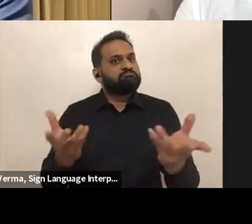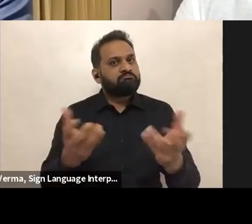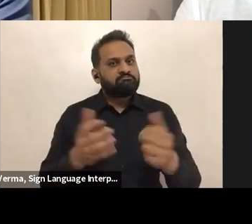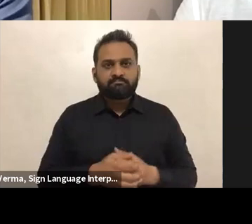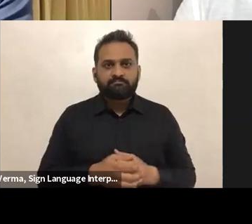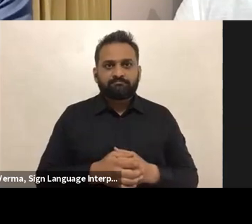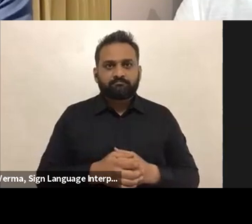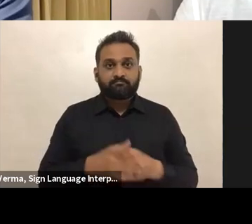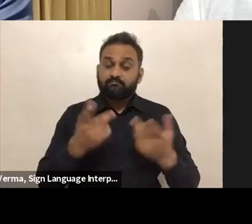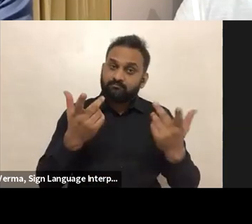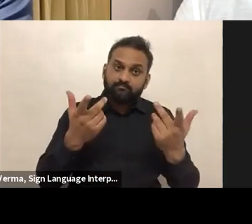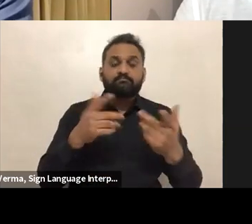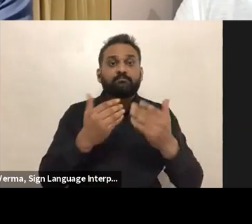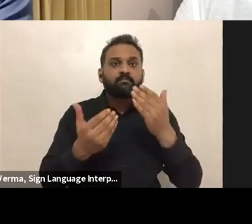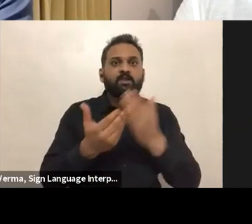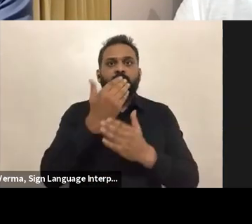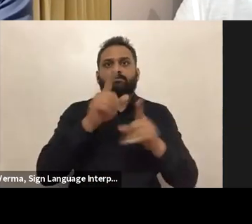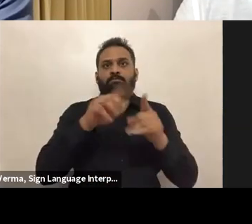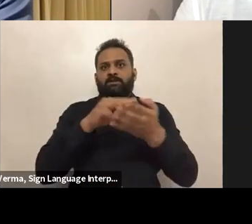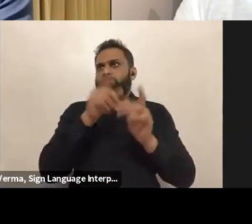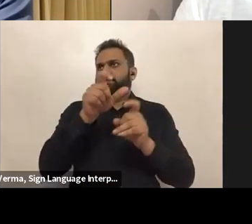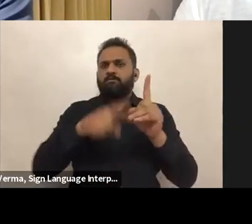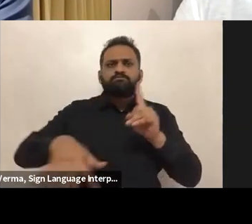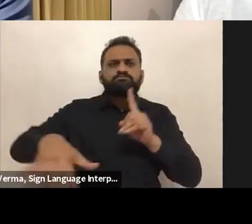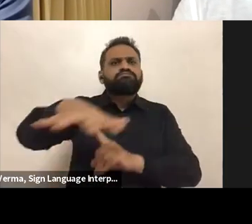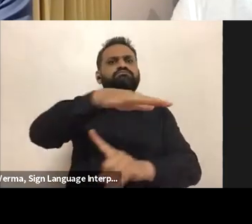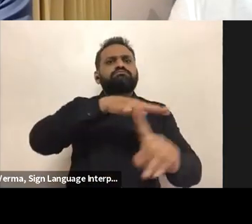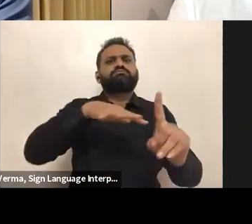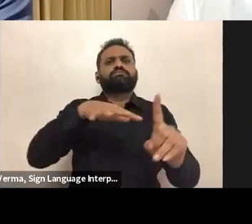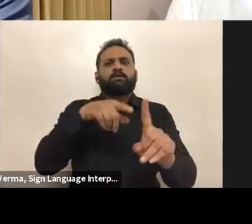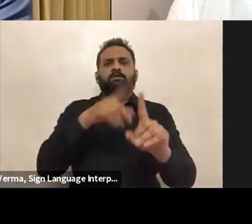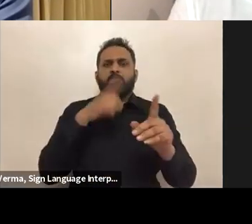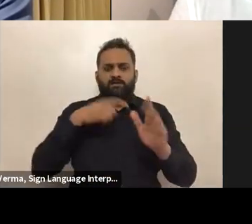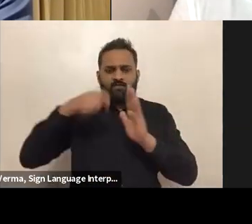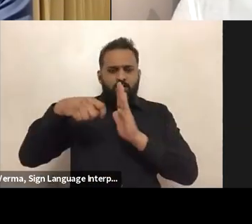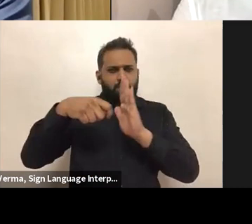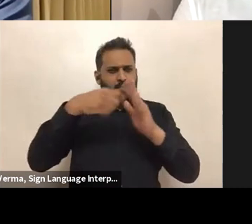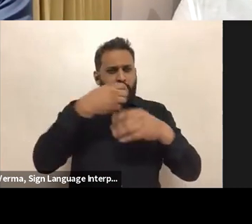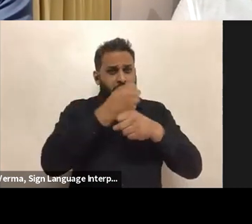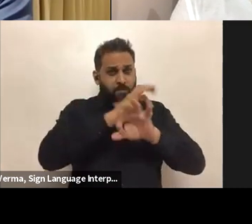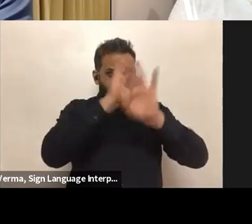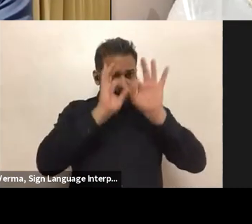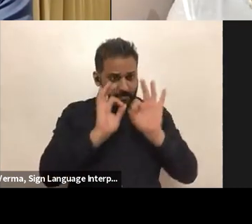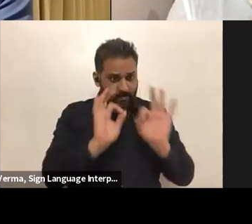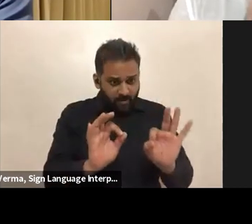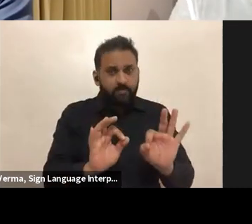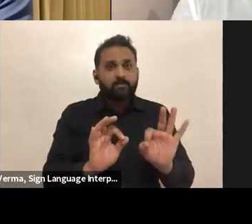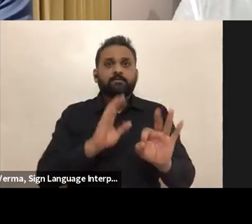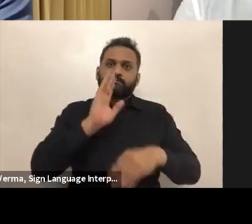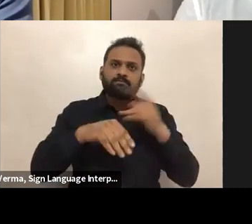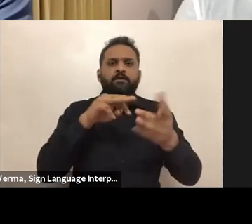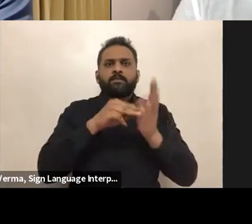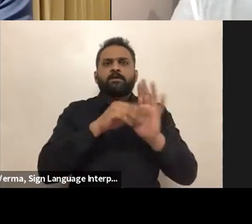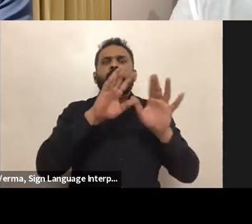new space to be in, because you're really trying to, at the end of it all, you're trying to make a film and a film has to, by all means,